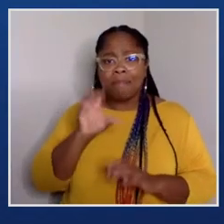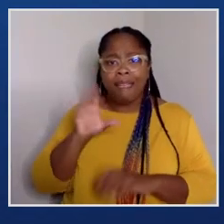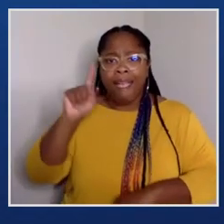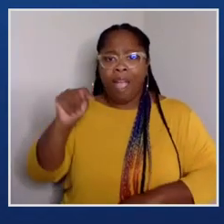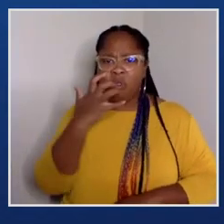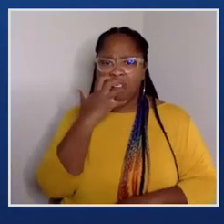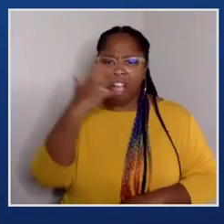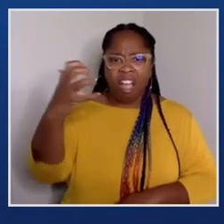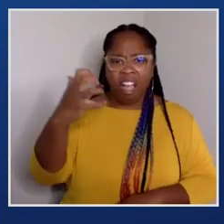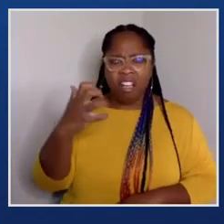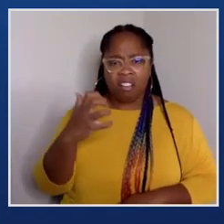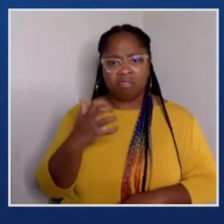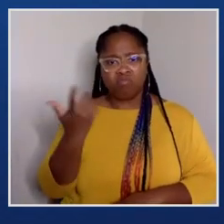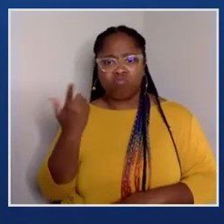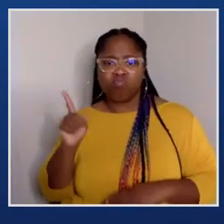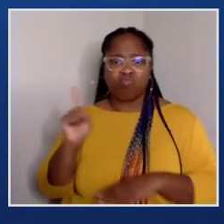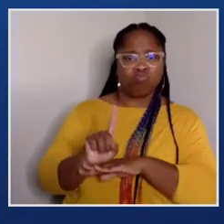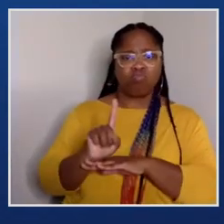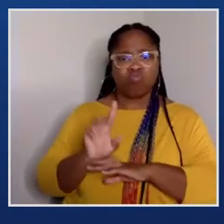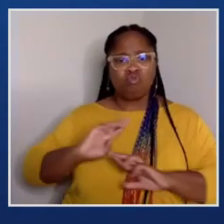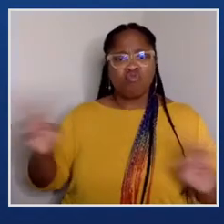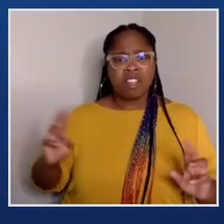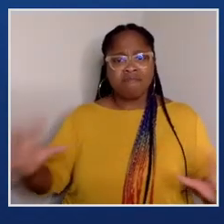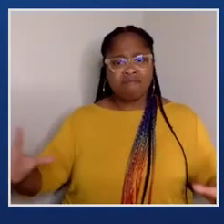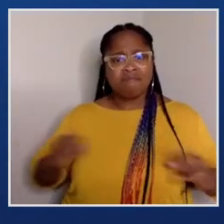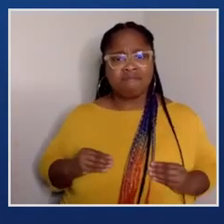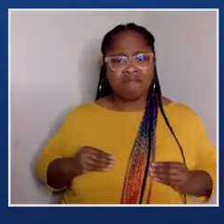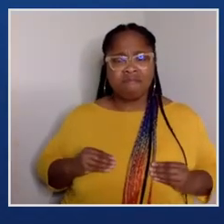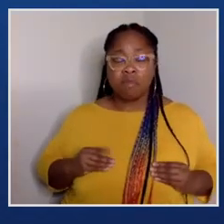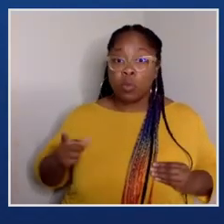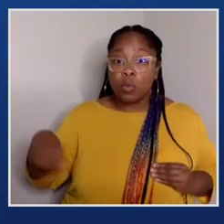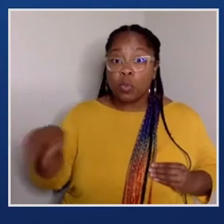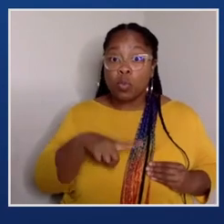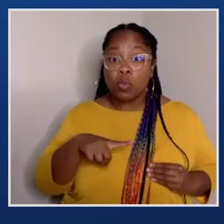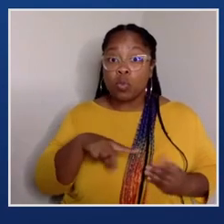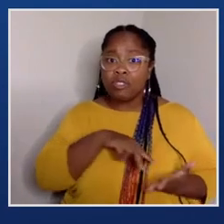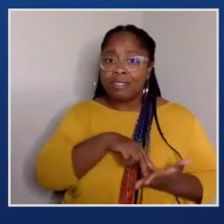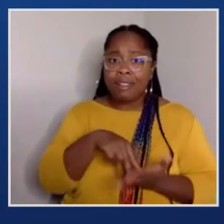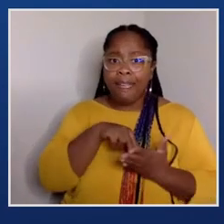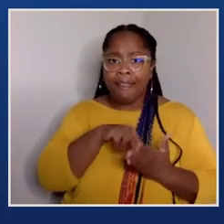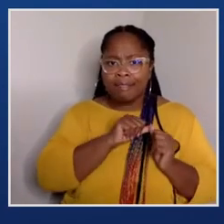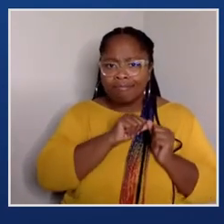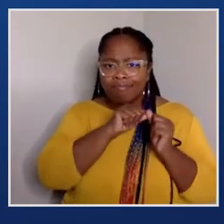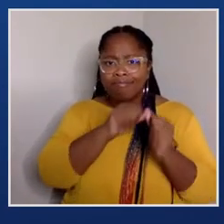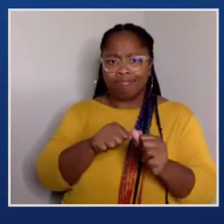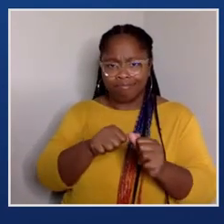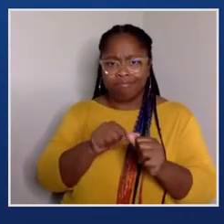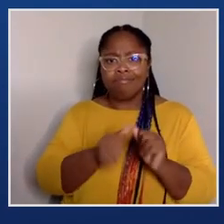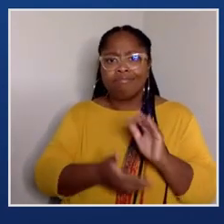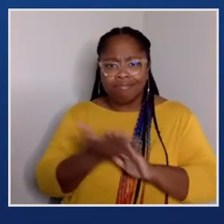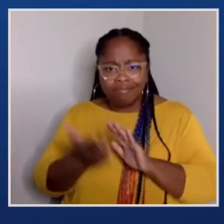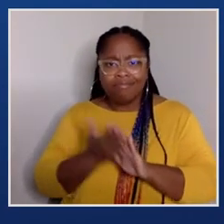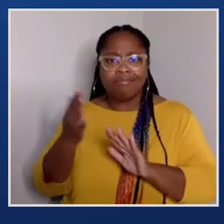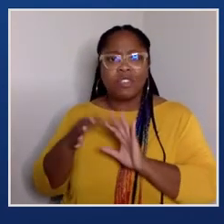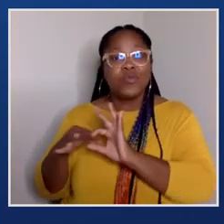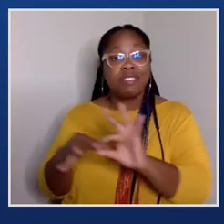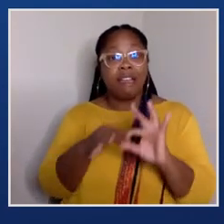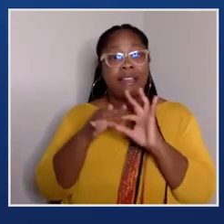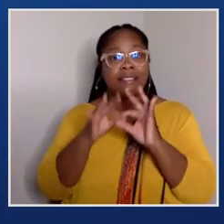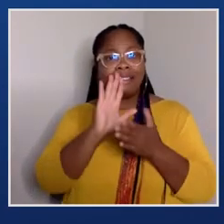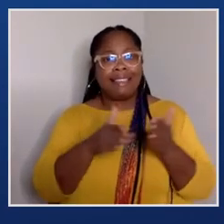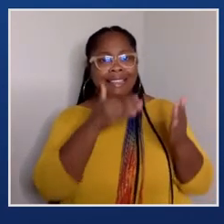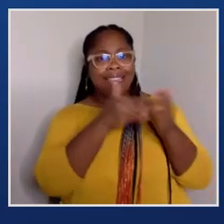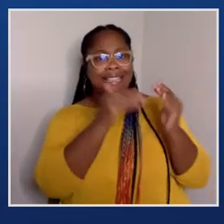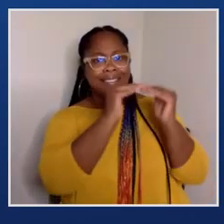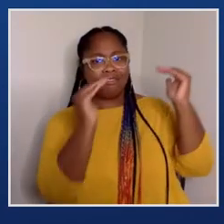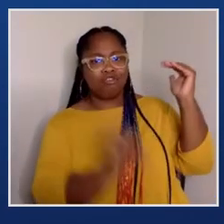yourselves on the front line. You are standing united against injustice, and we are